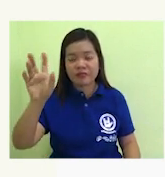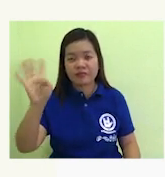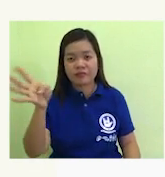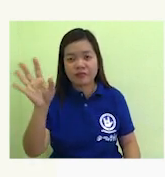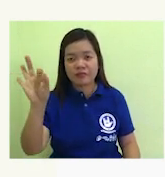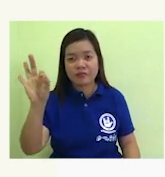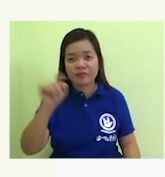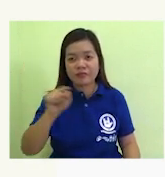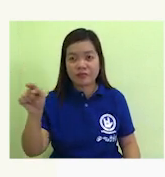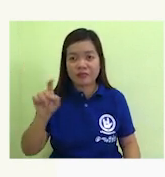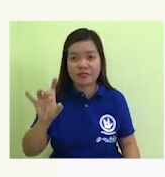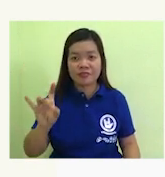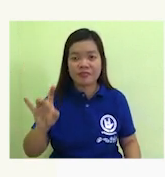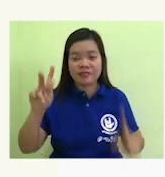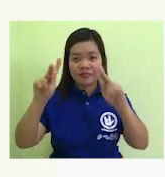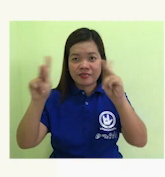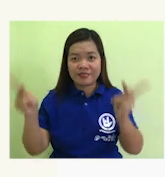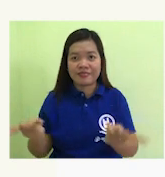49 over 8.